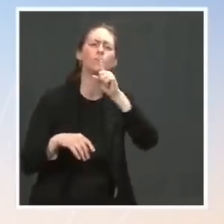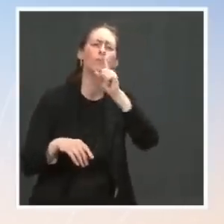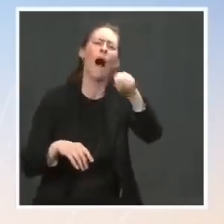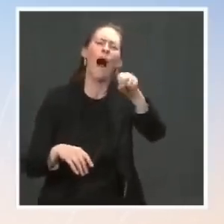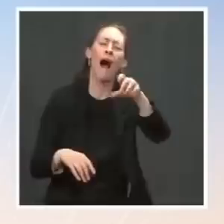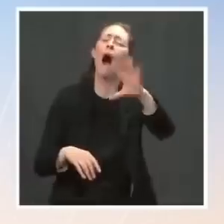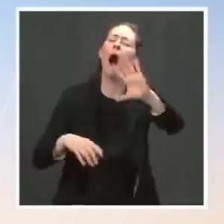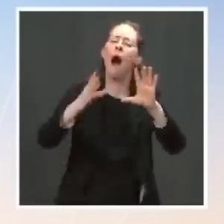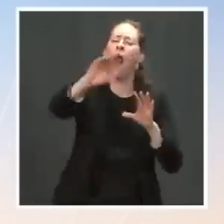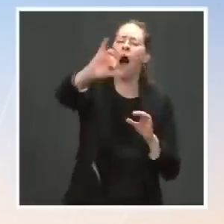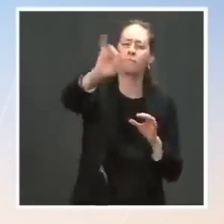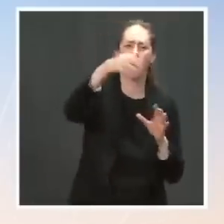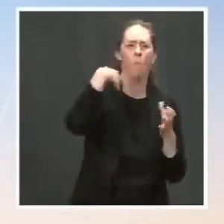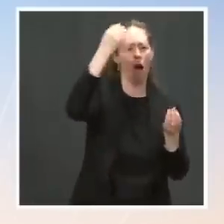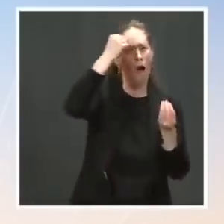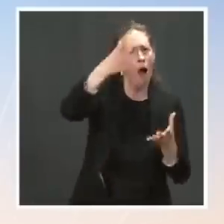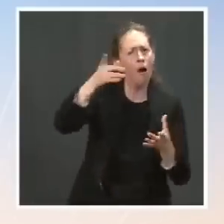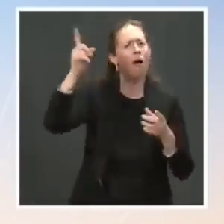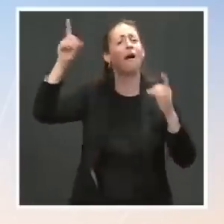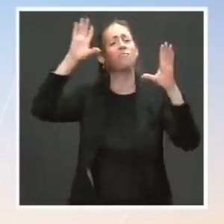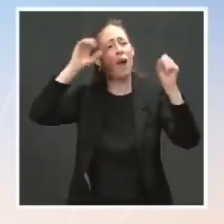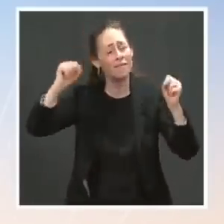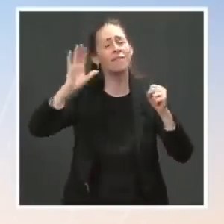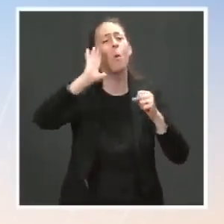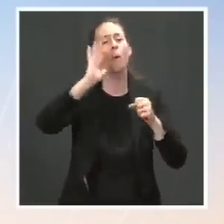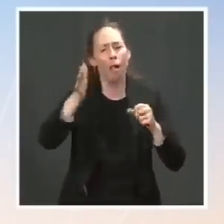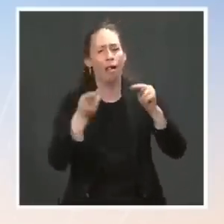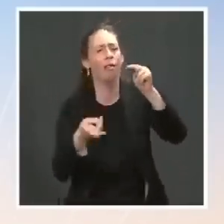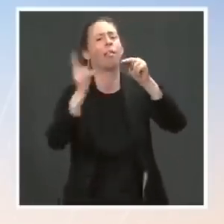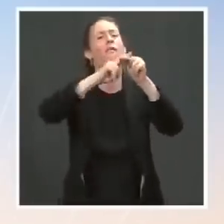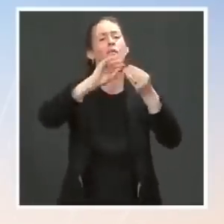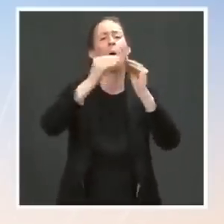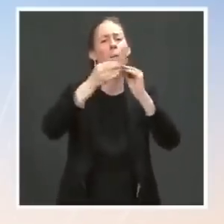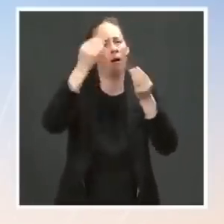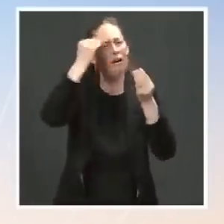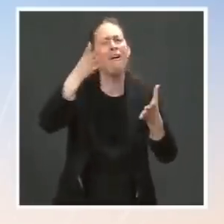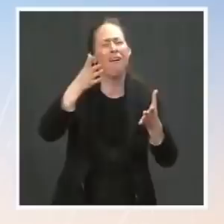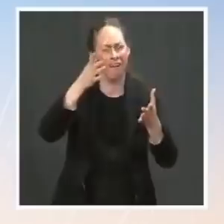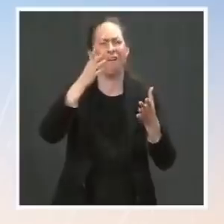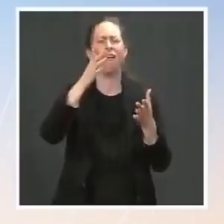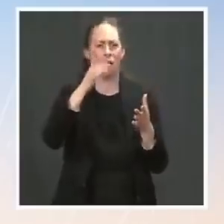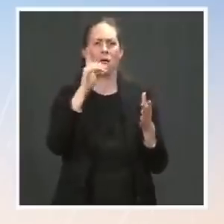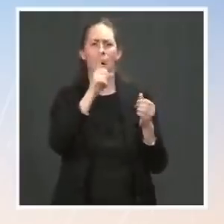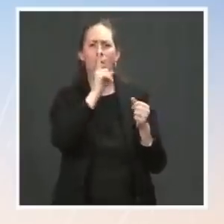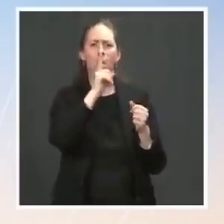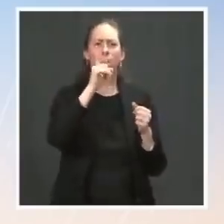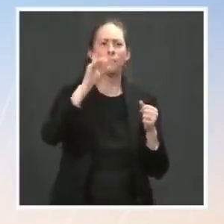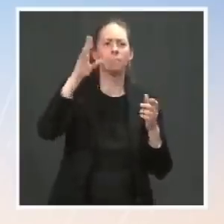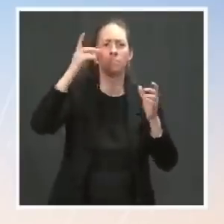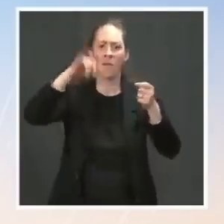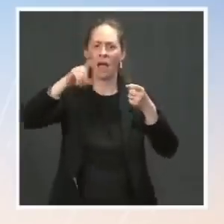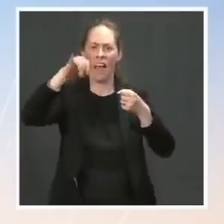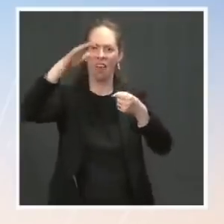every intention of raising the cap. The Friday announcement was not about the top level of the cap. And I think